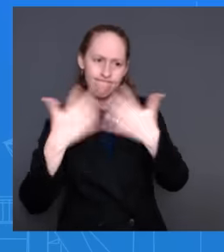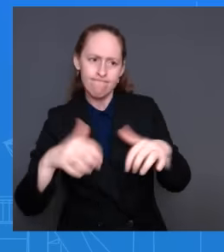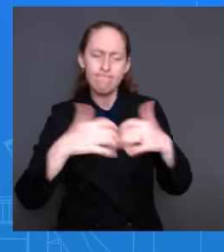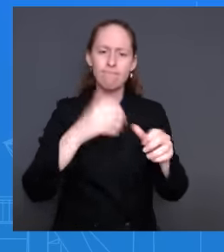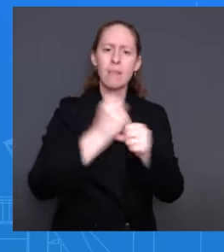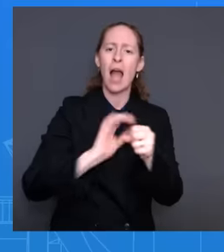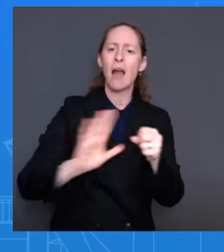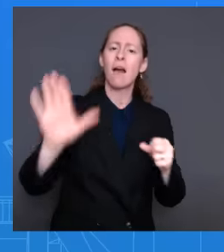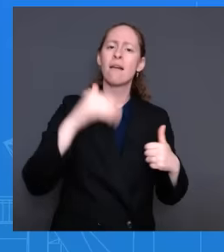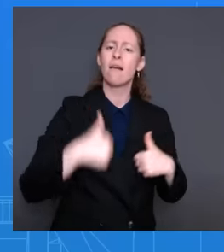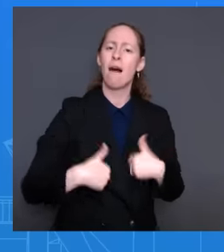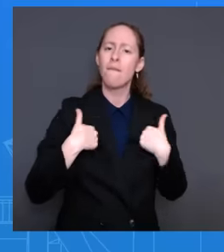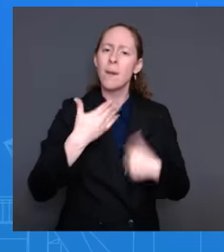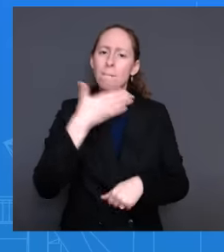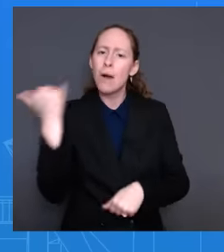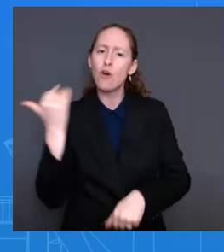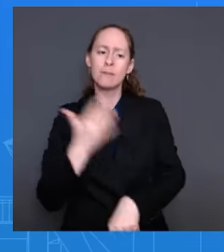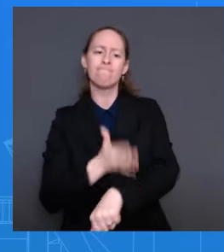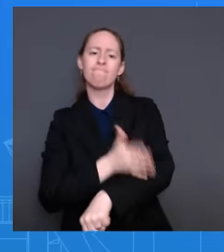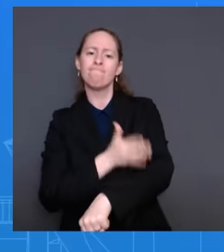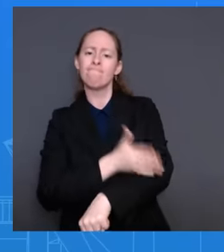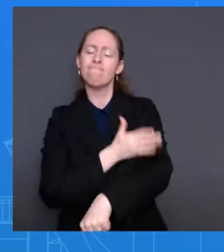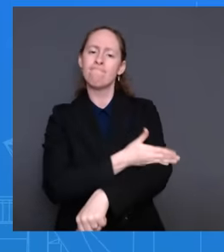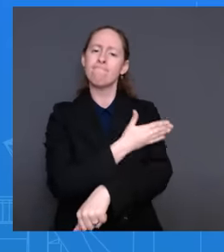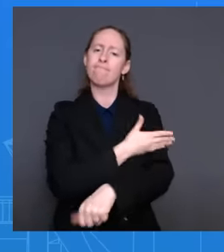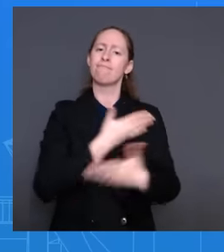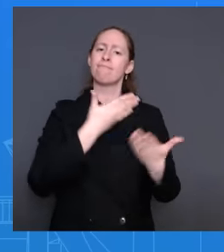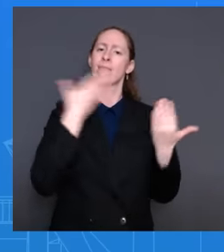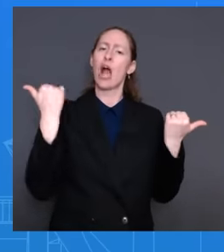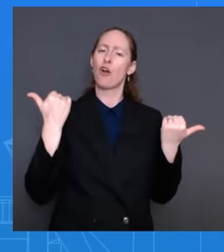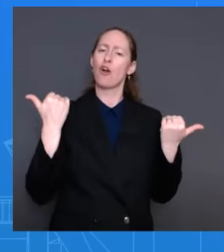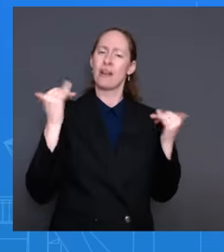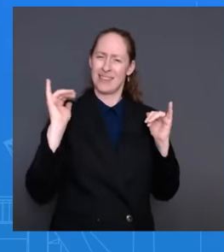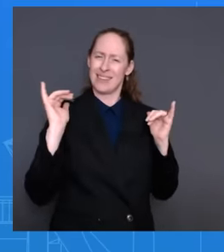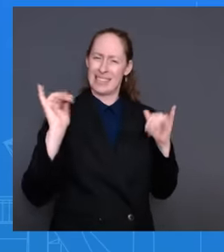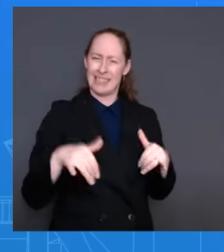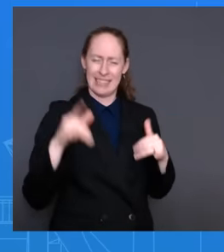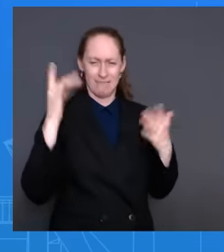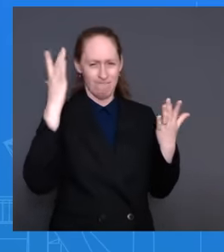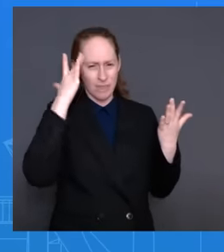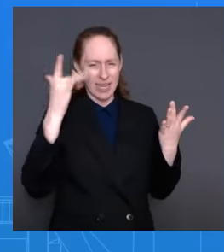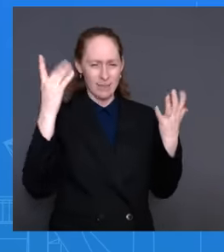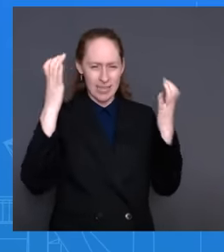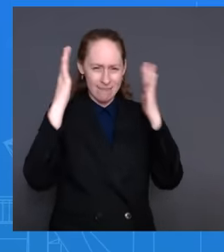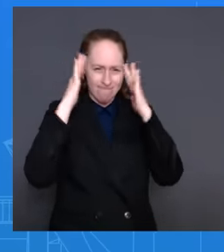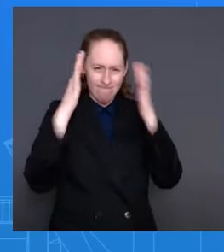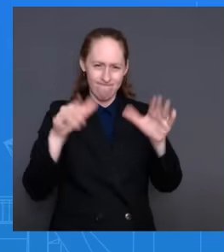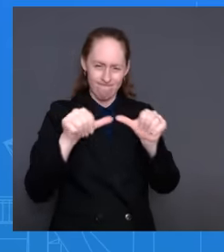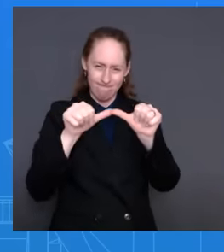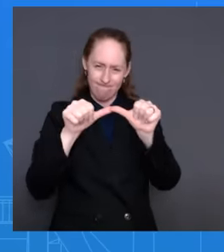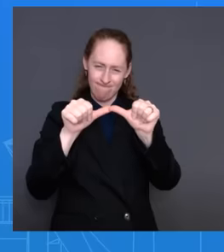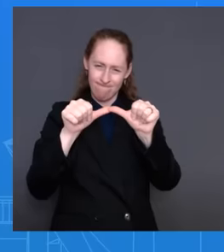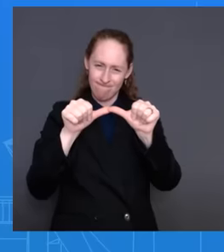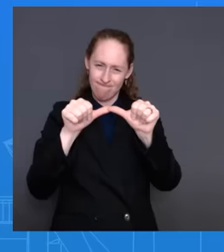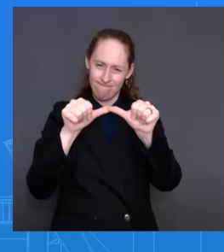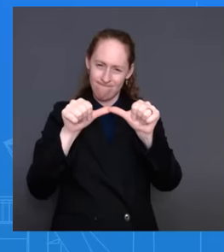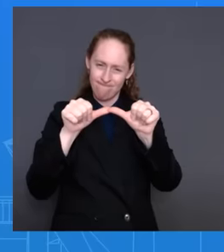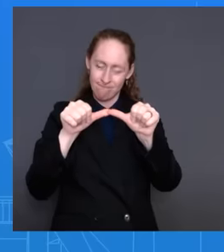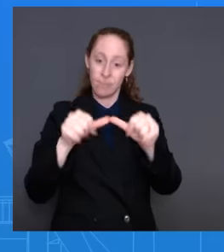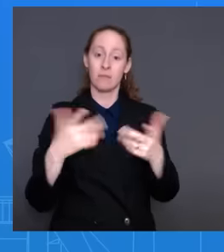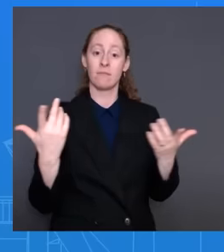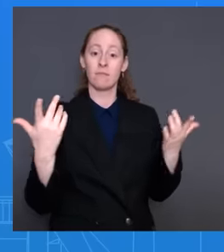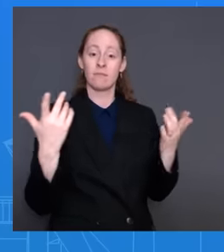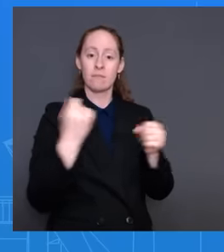lives. And it's why you've seen the president. It's why you've seen the president so focused on things like reducing the cost of internet, building